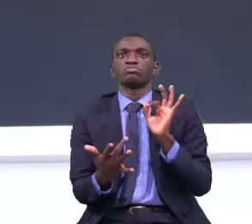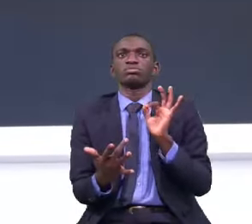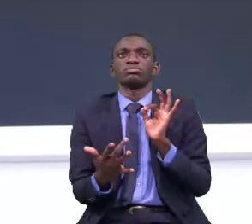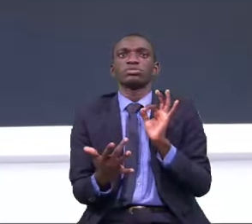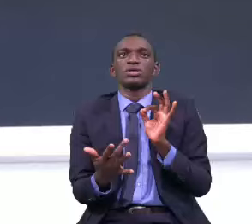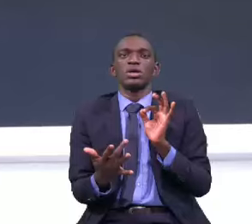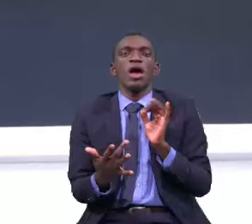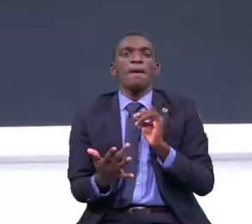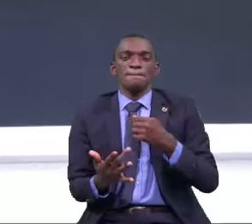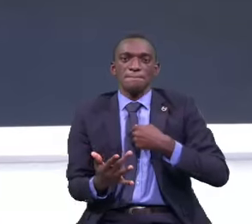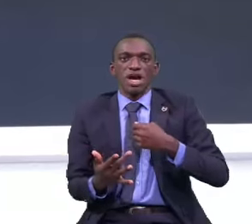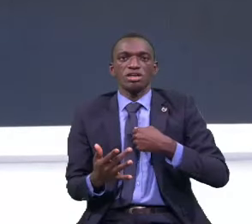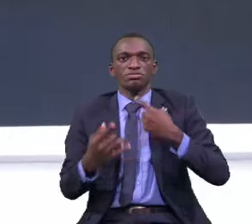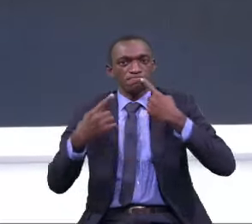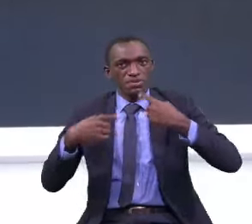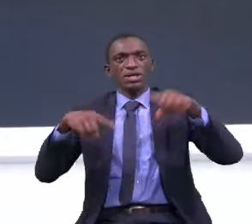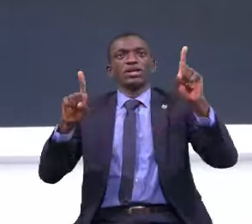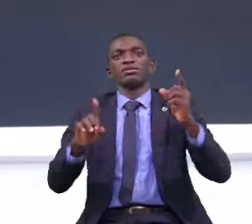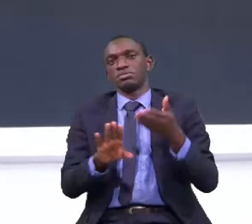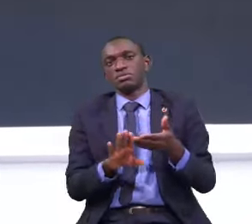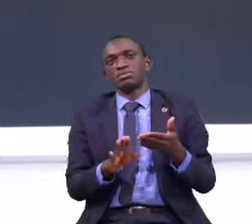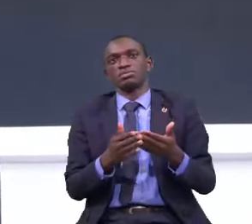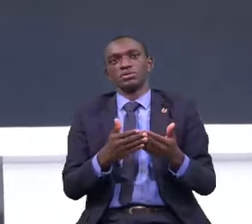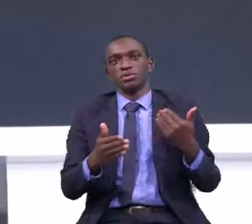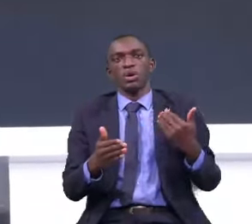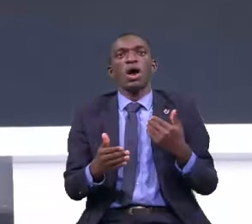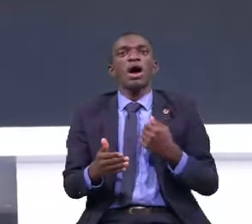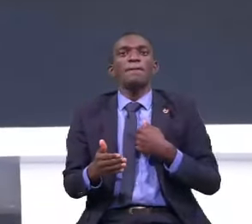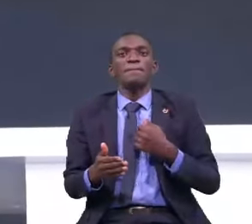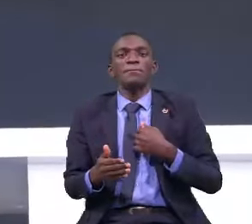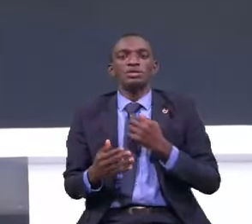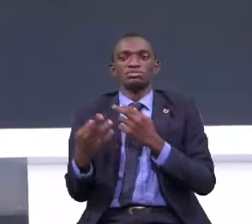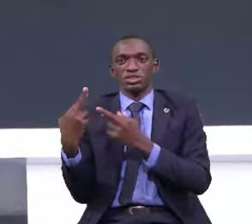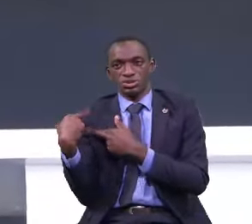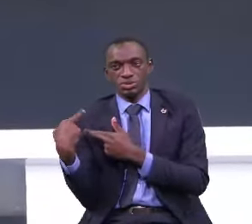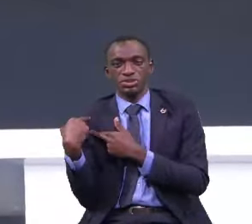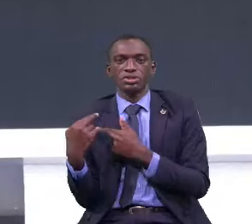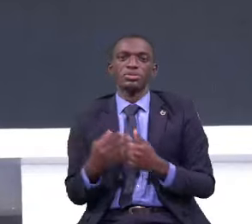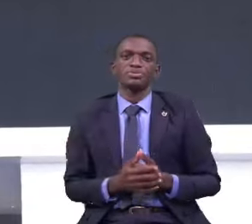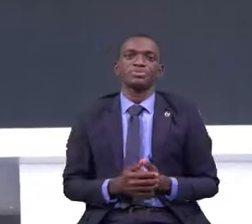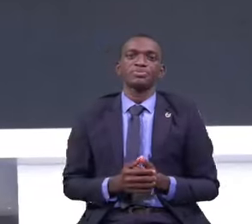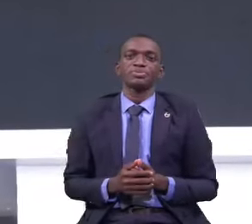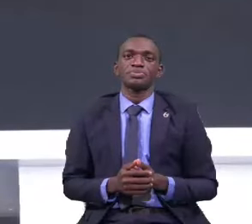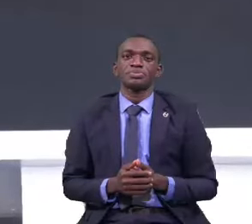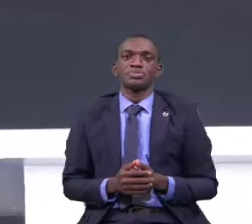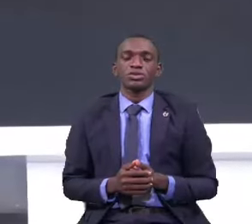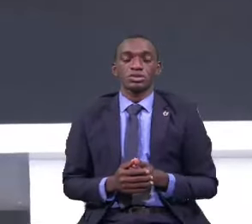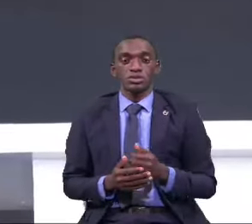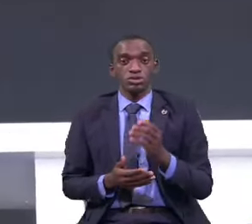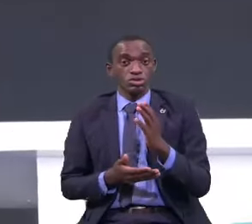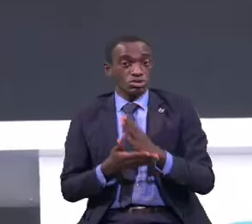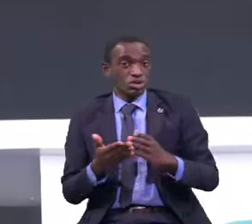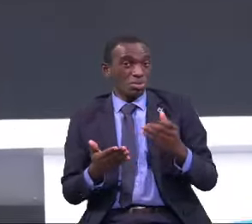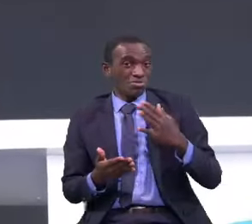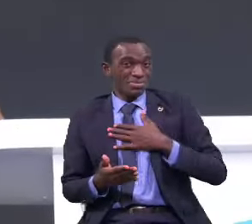Because I declare it. I am responsible. Some of my lecturers